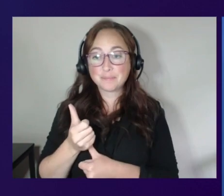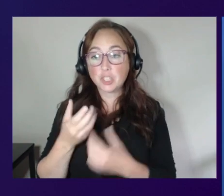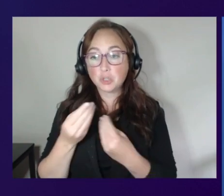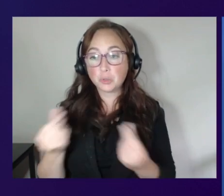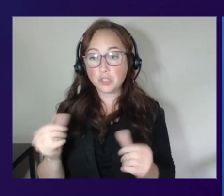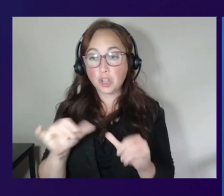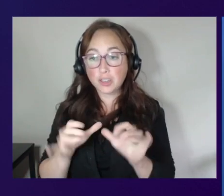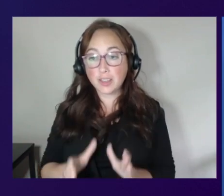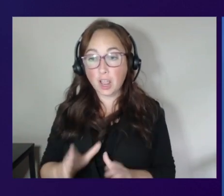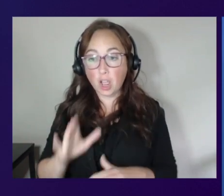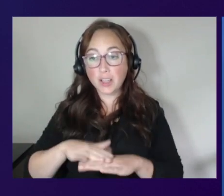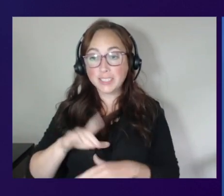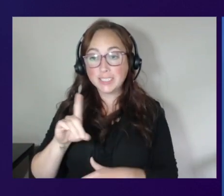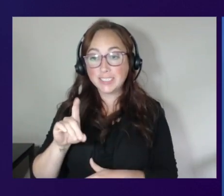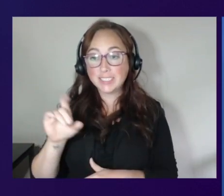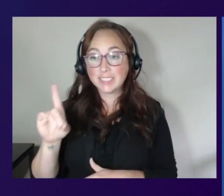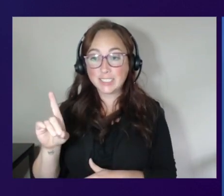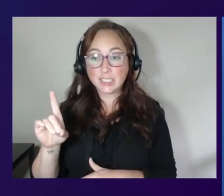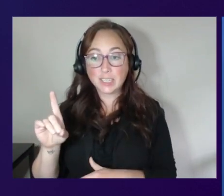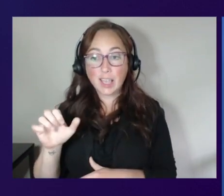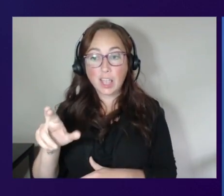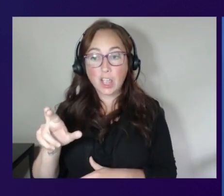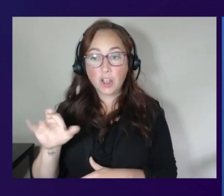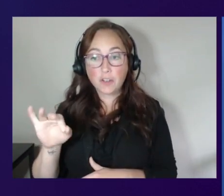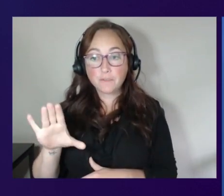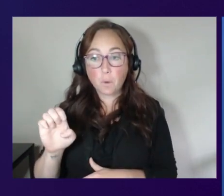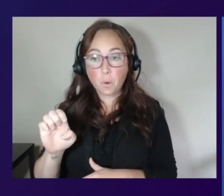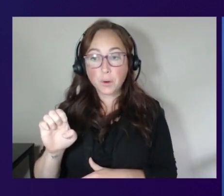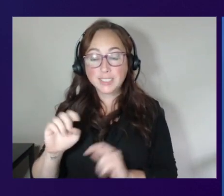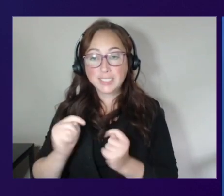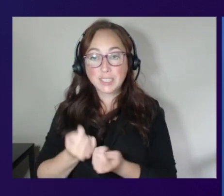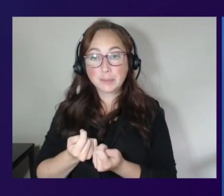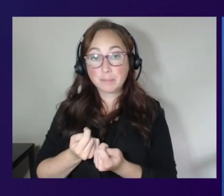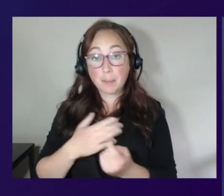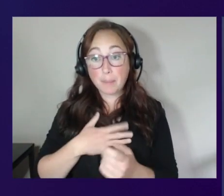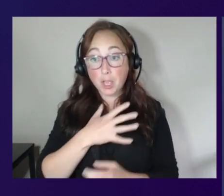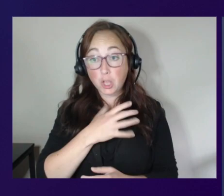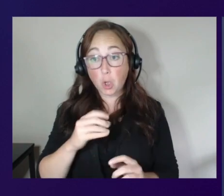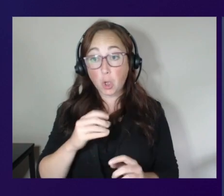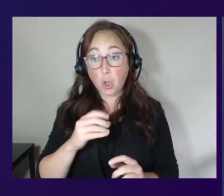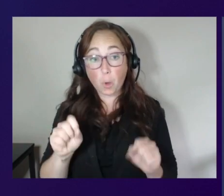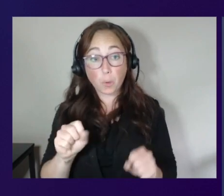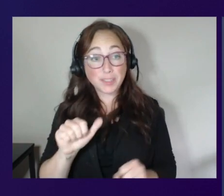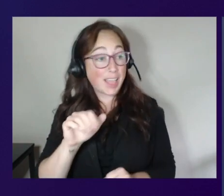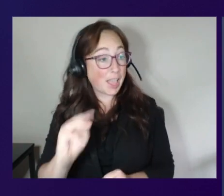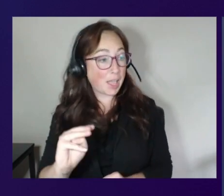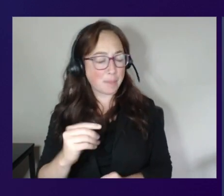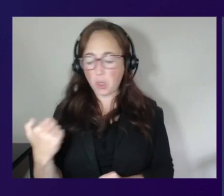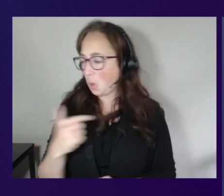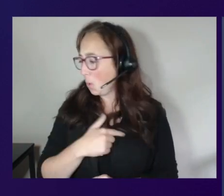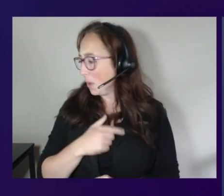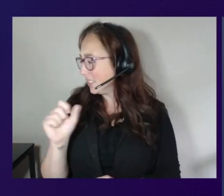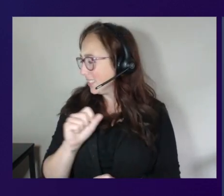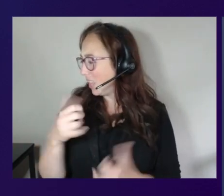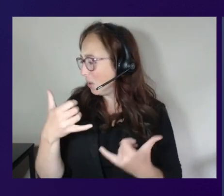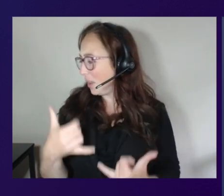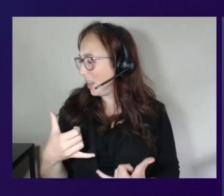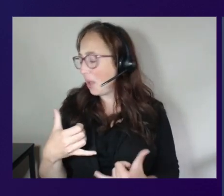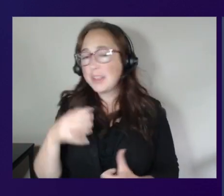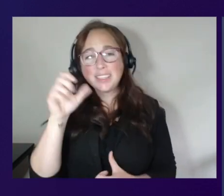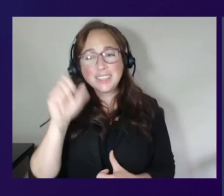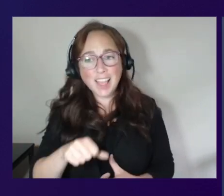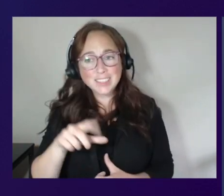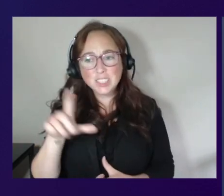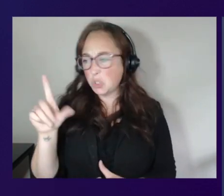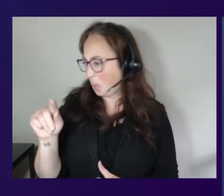Force team, and my co-host is AM. AM, introduce yourself. We're in Seattle right now? Yes. Yes. And it's 2023?